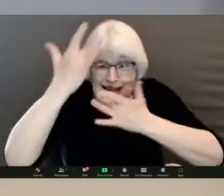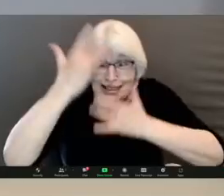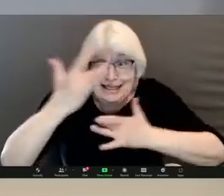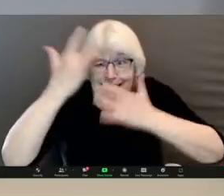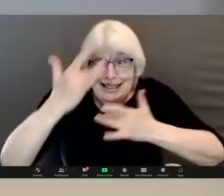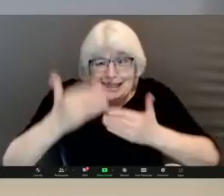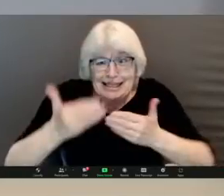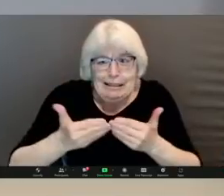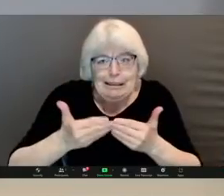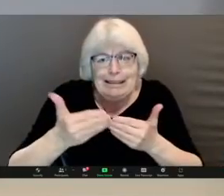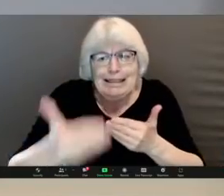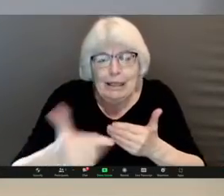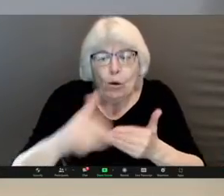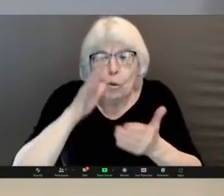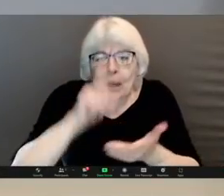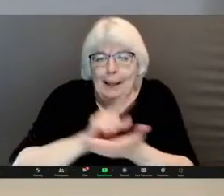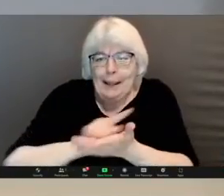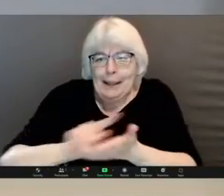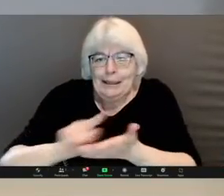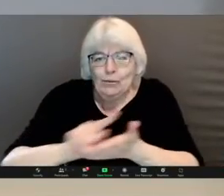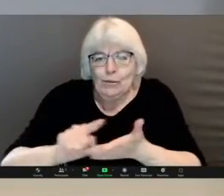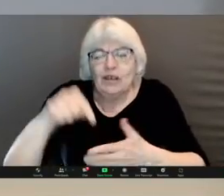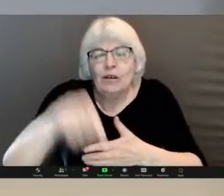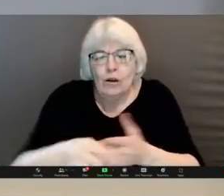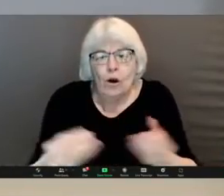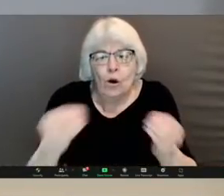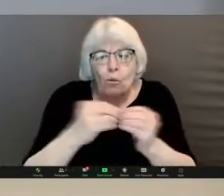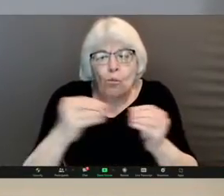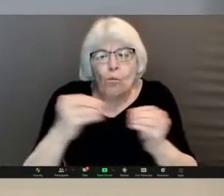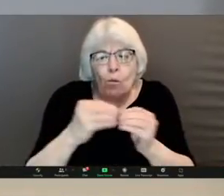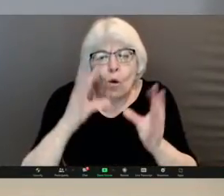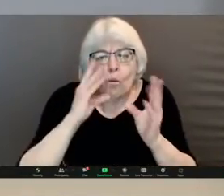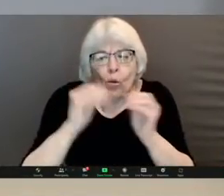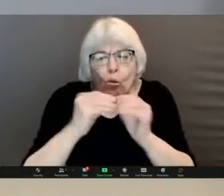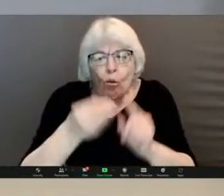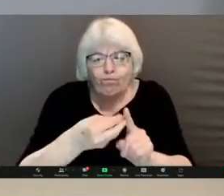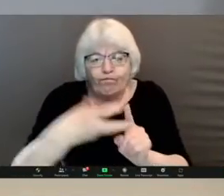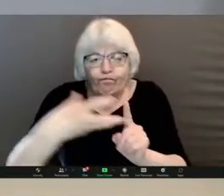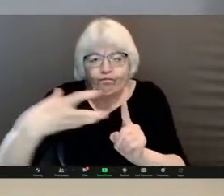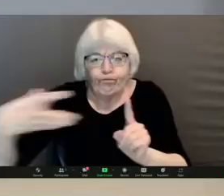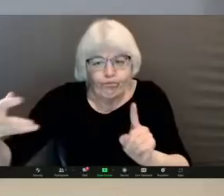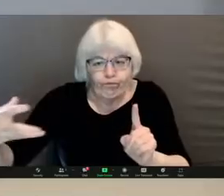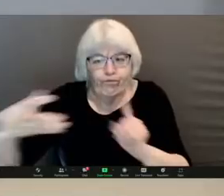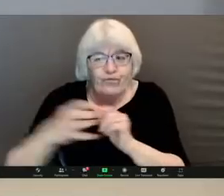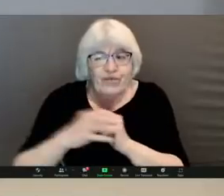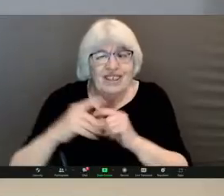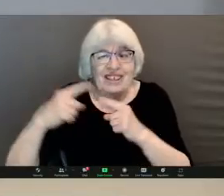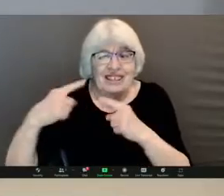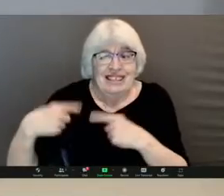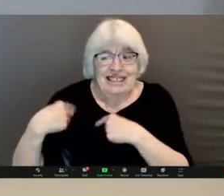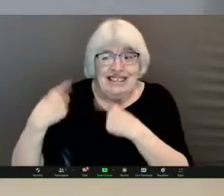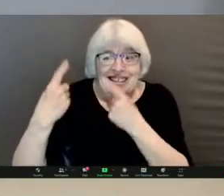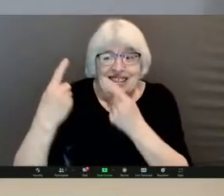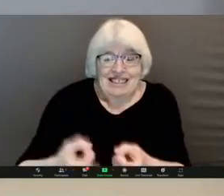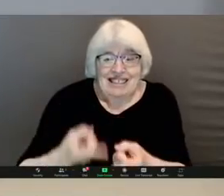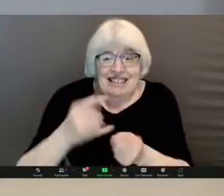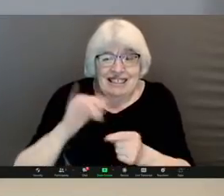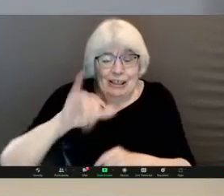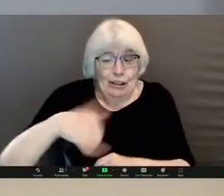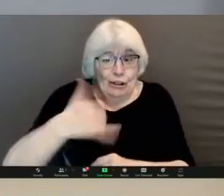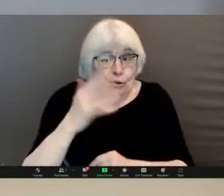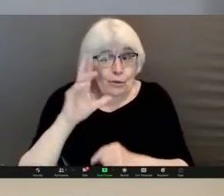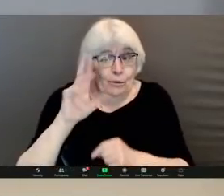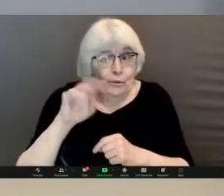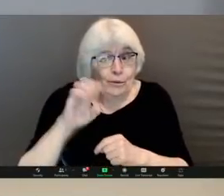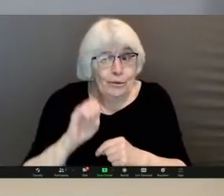And almost at the end here, since June, we've received over 4,500 PEI pass applications and